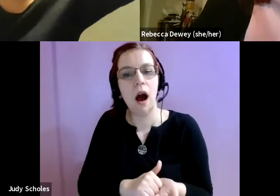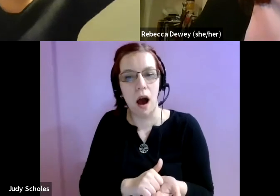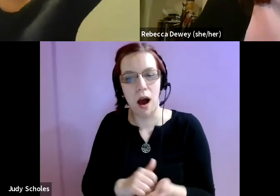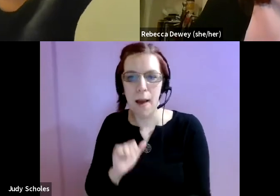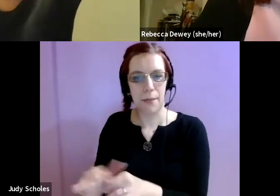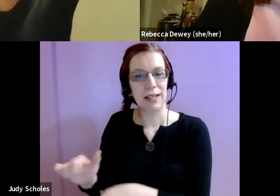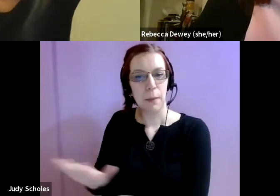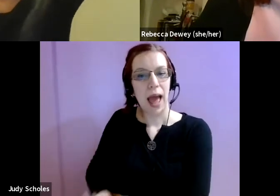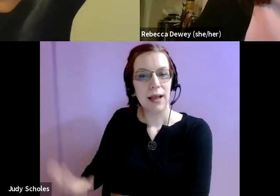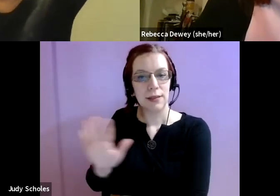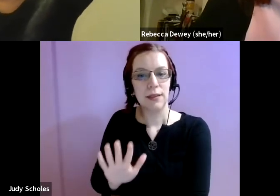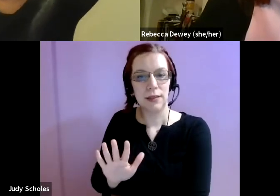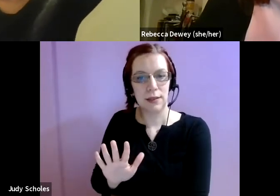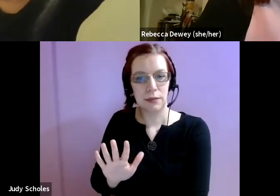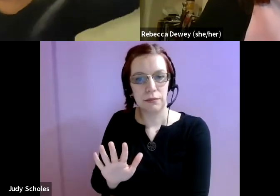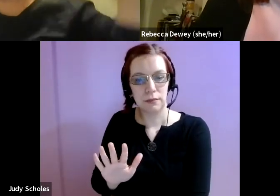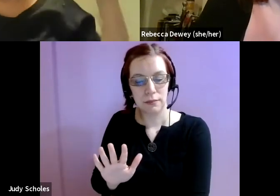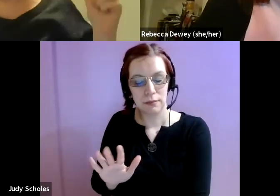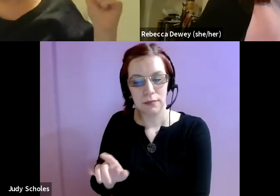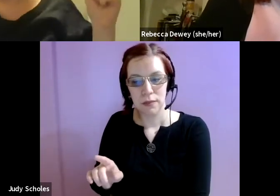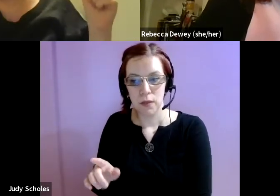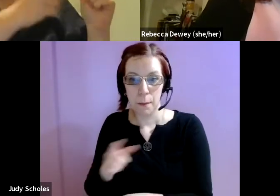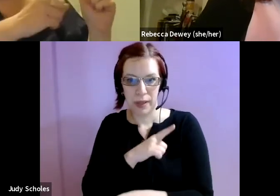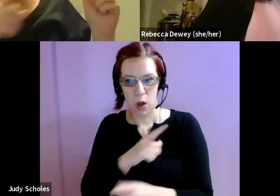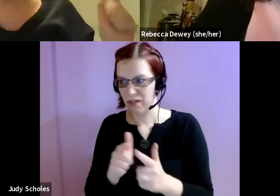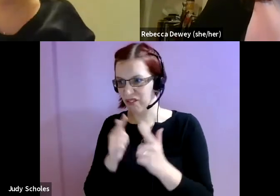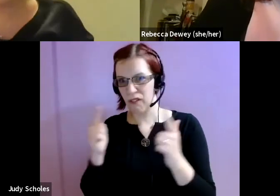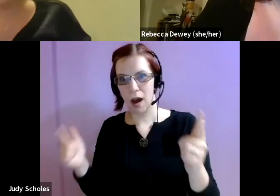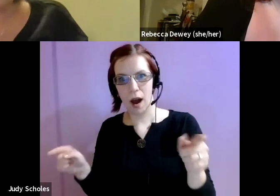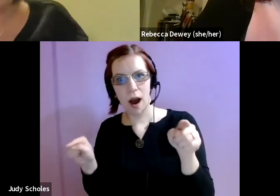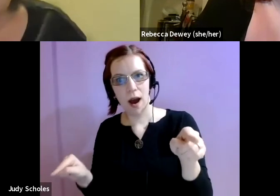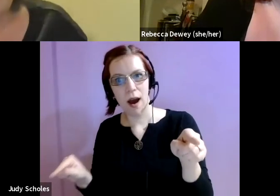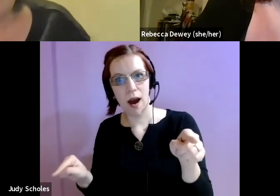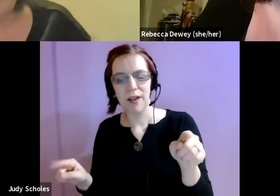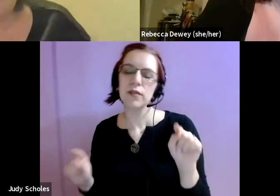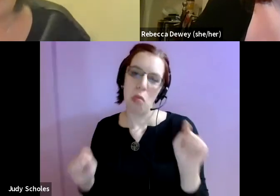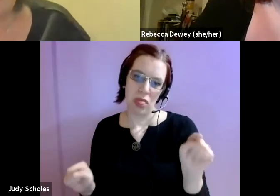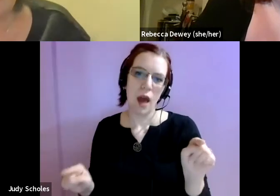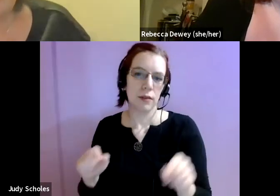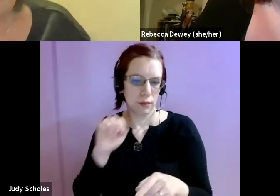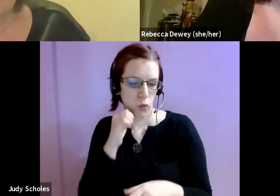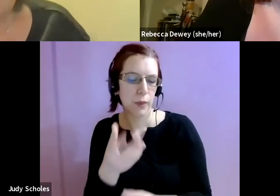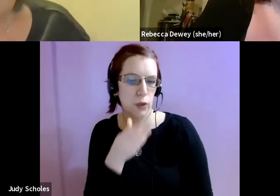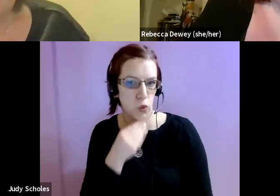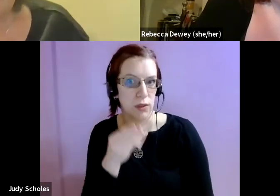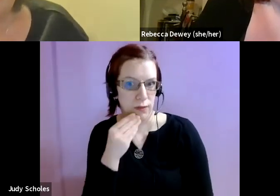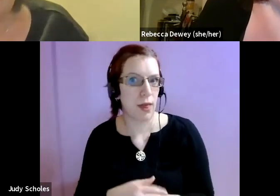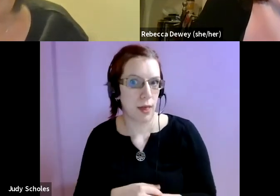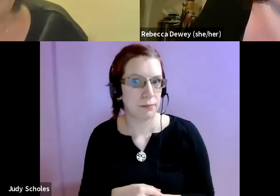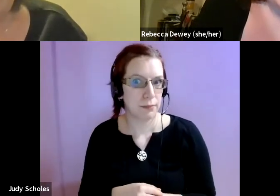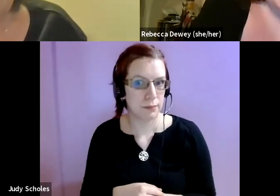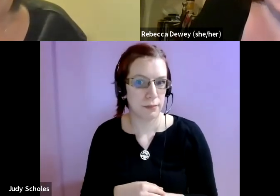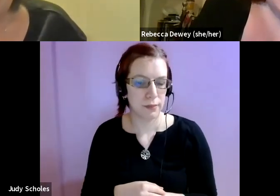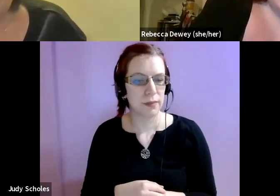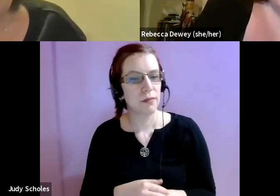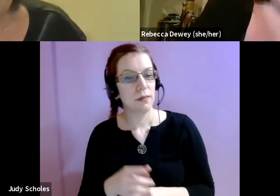Again, so they're well separated to improve the timing resolution between the instruments. And what about